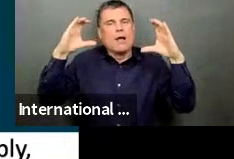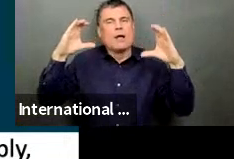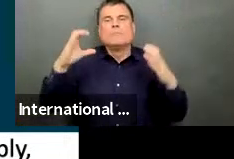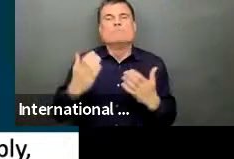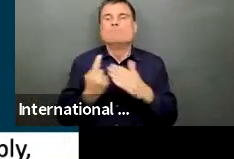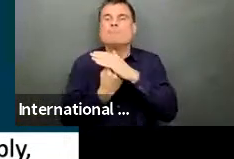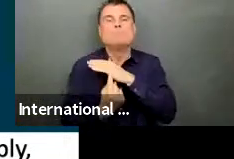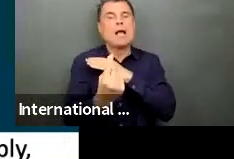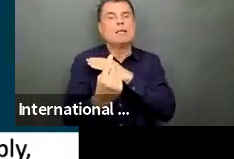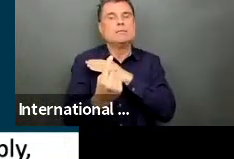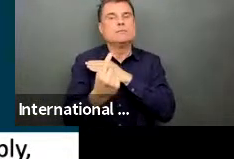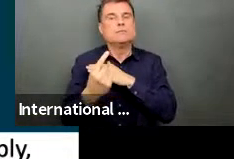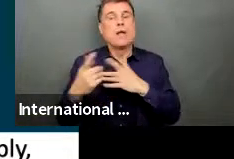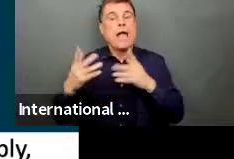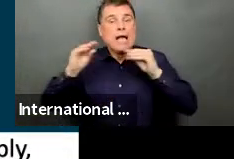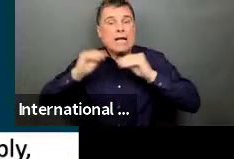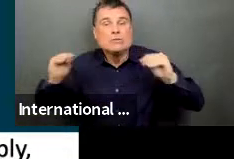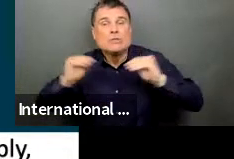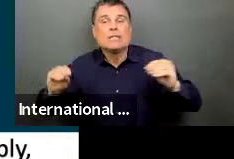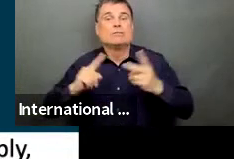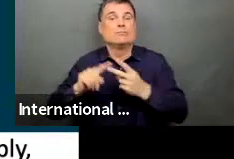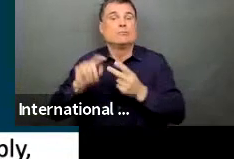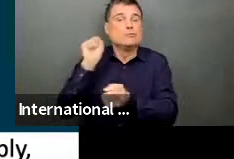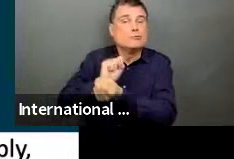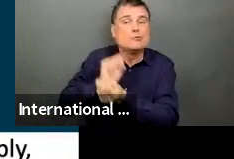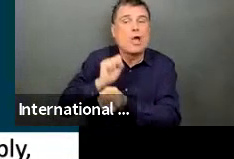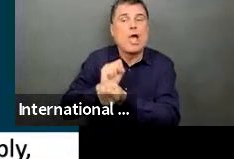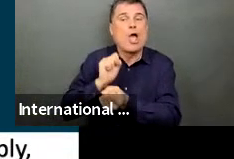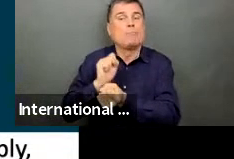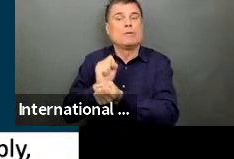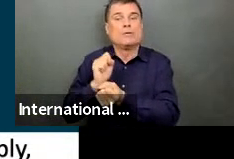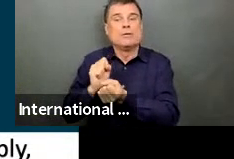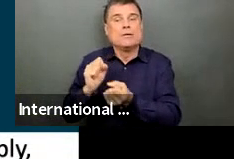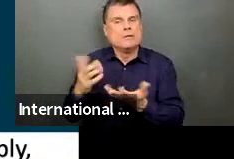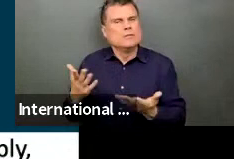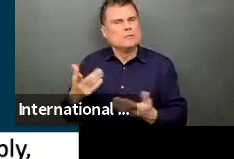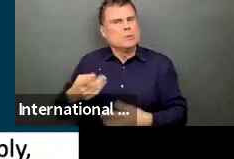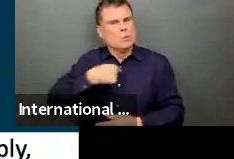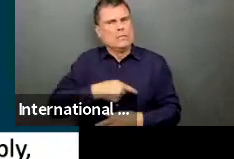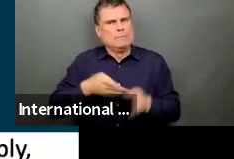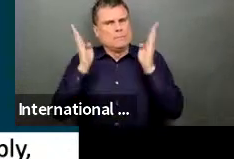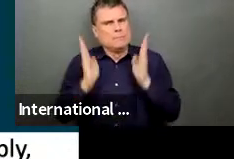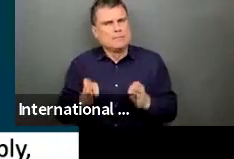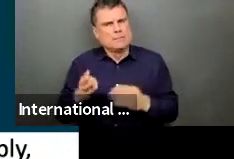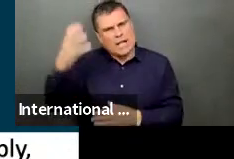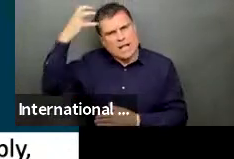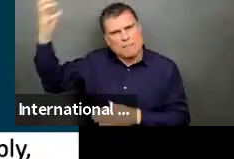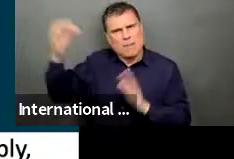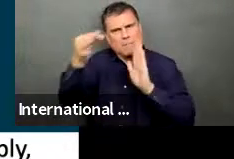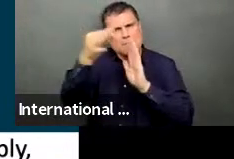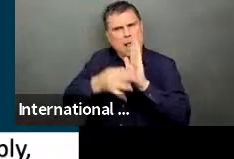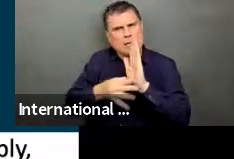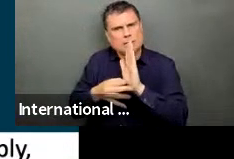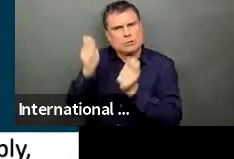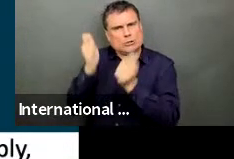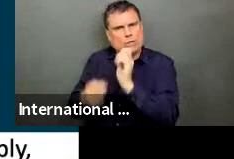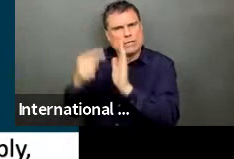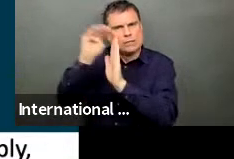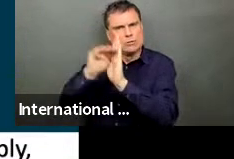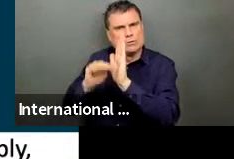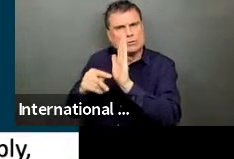and government policy, as my colleague Tang Mengchun is going to illustrate with